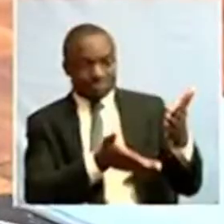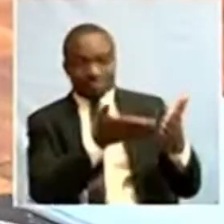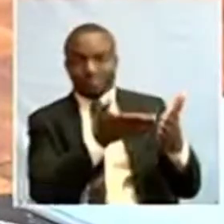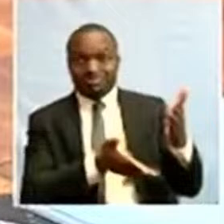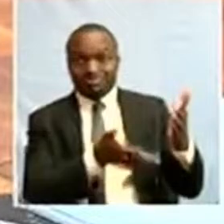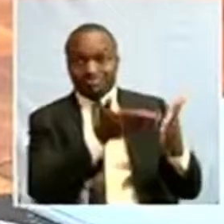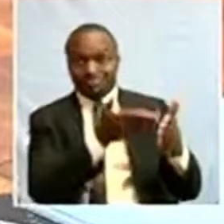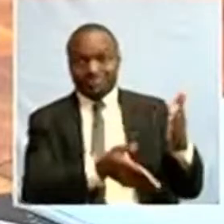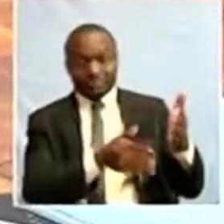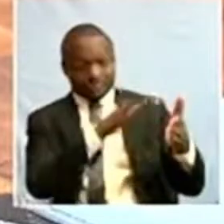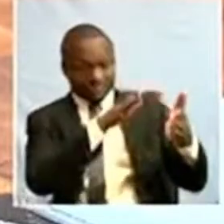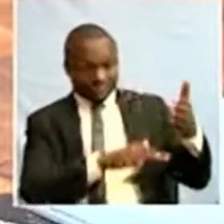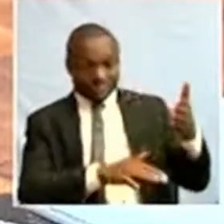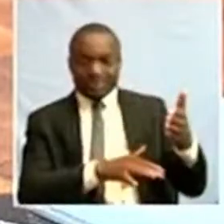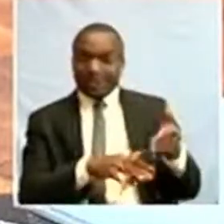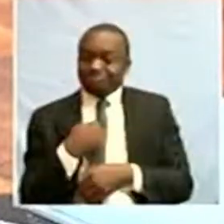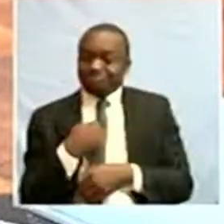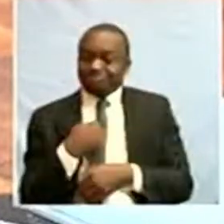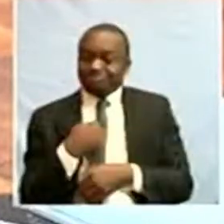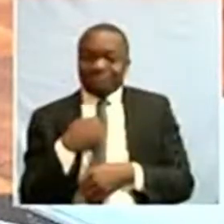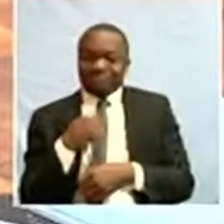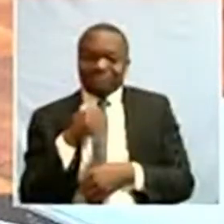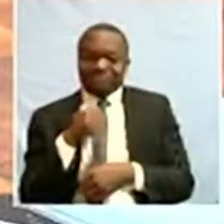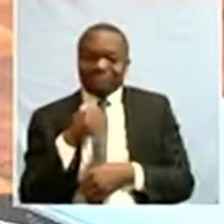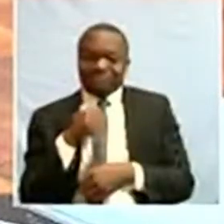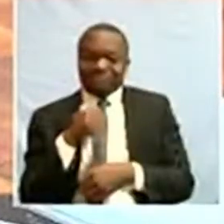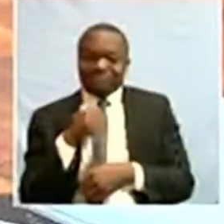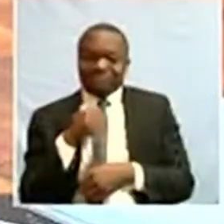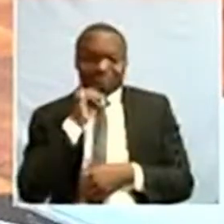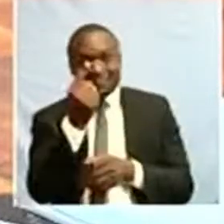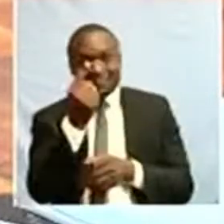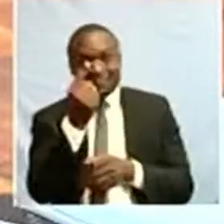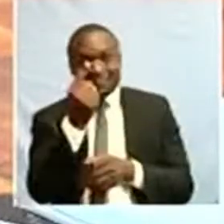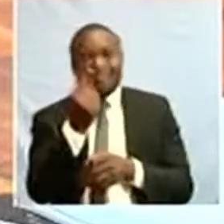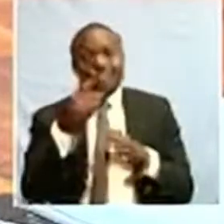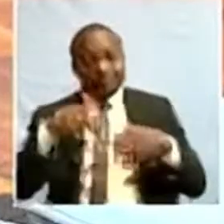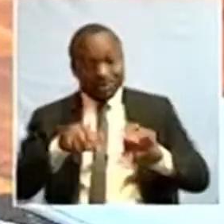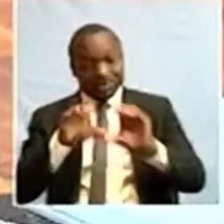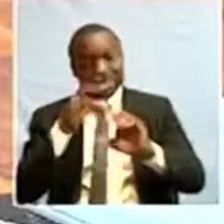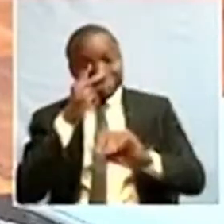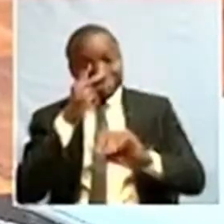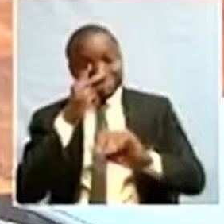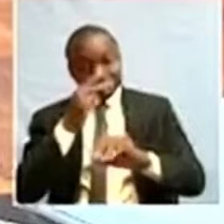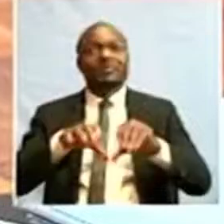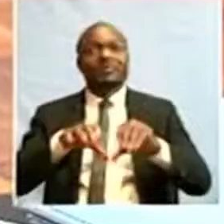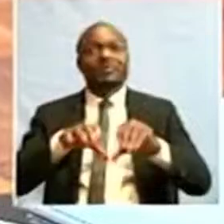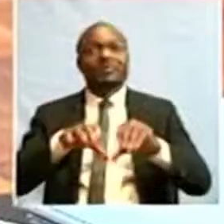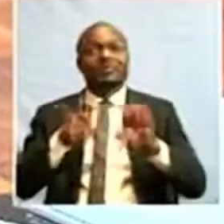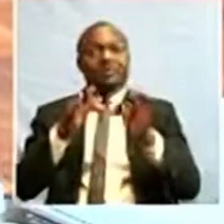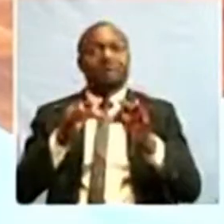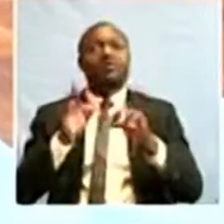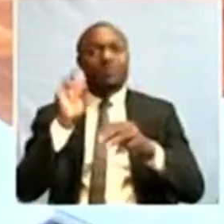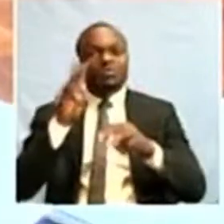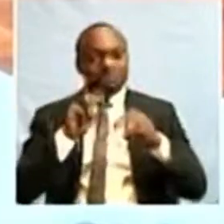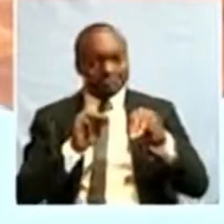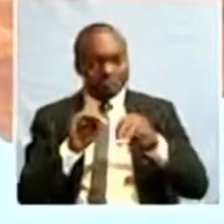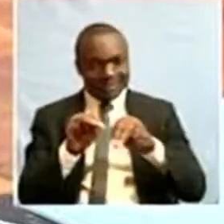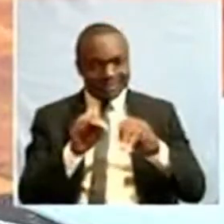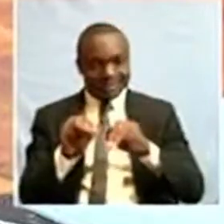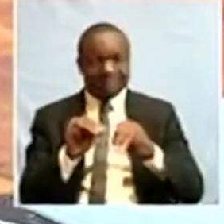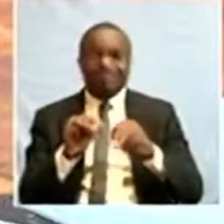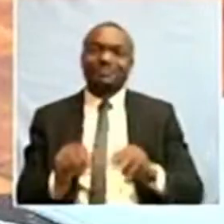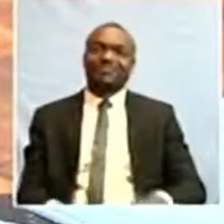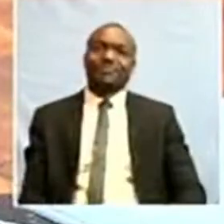couched we at C. So we want to proceed, then we see how we can proceed if we manage here.